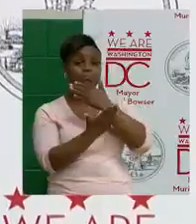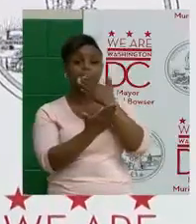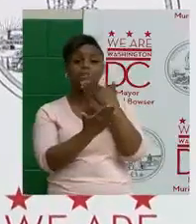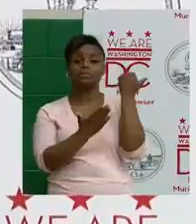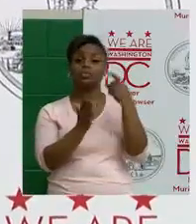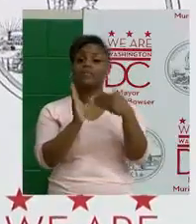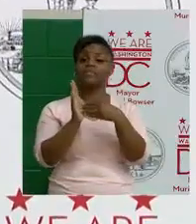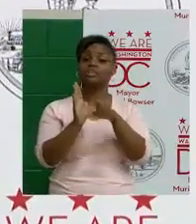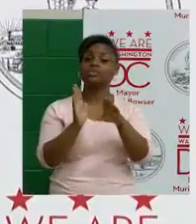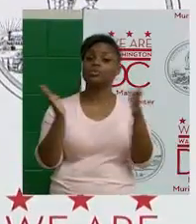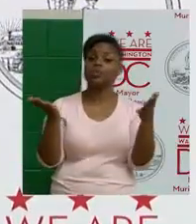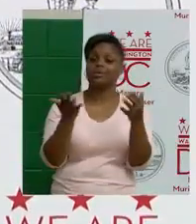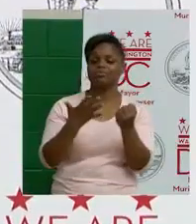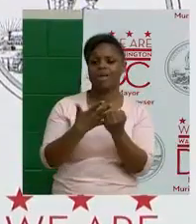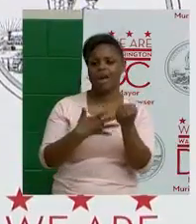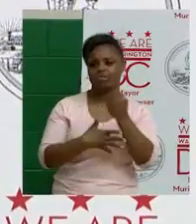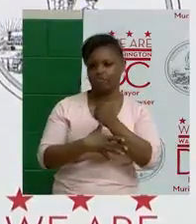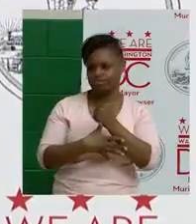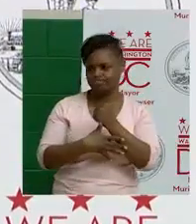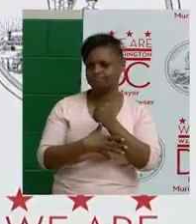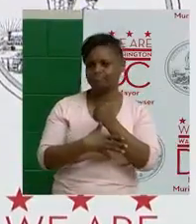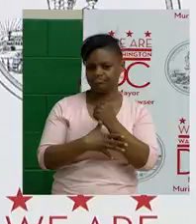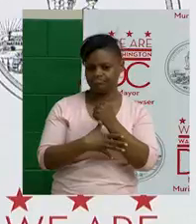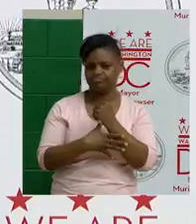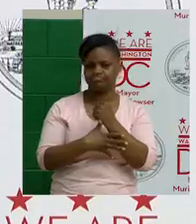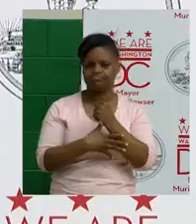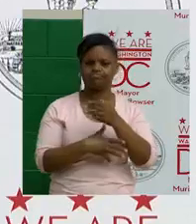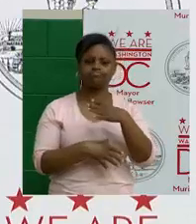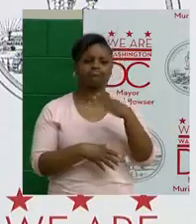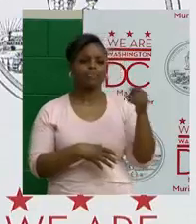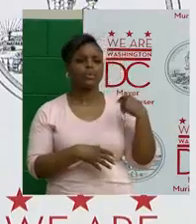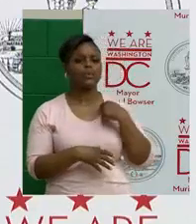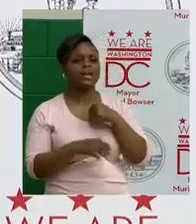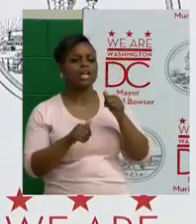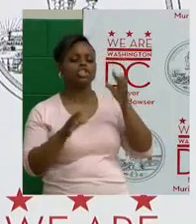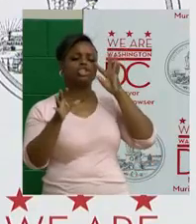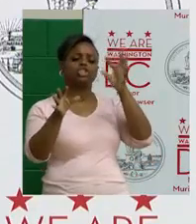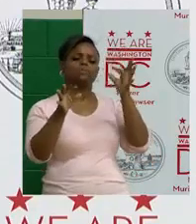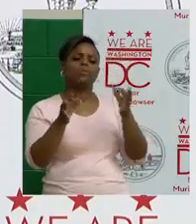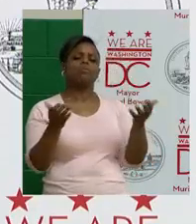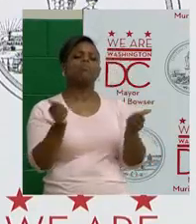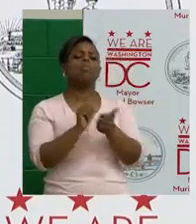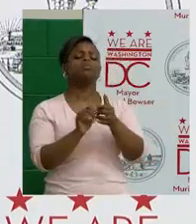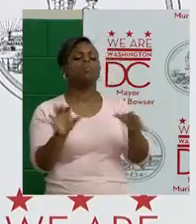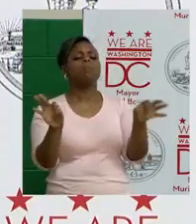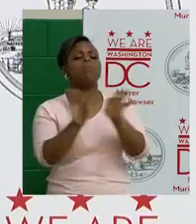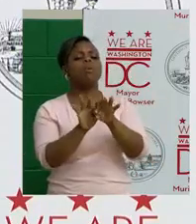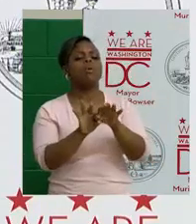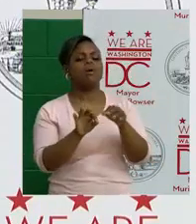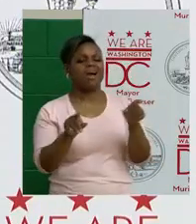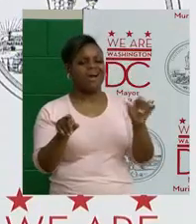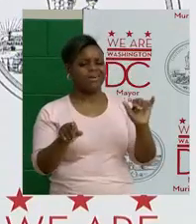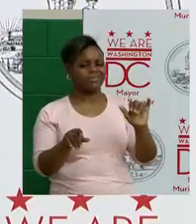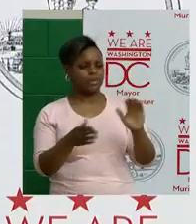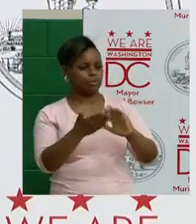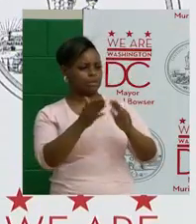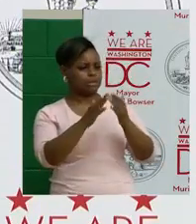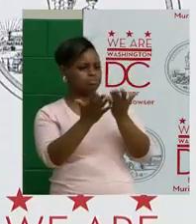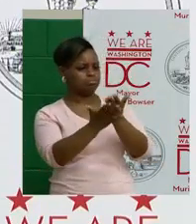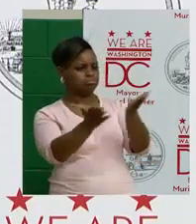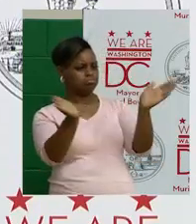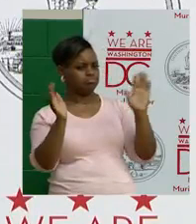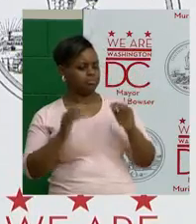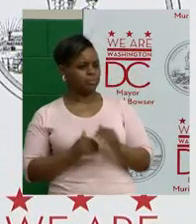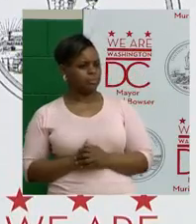the priorities and to determine what matters most to us as a community as we look at where we spend our